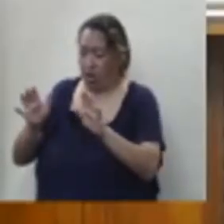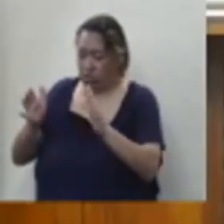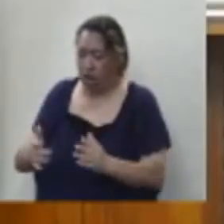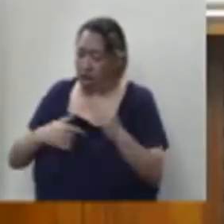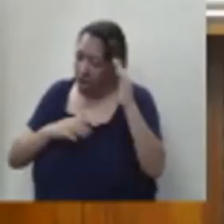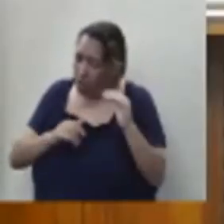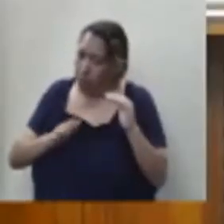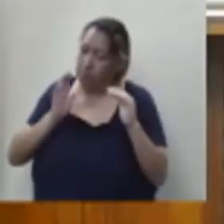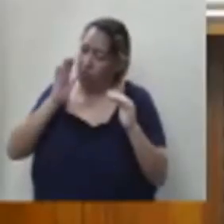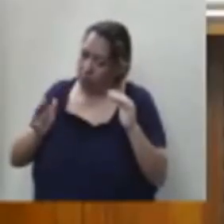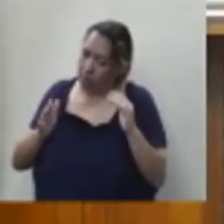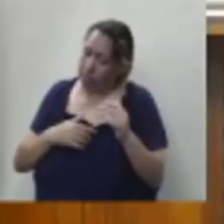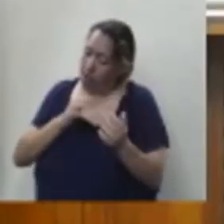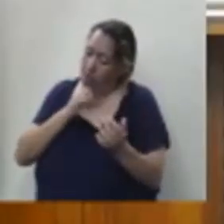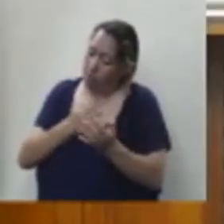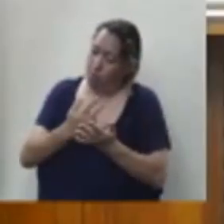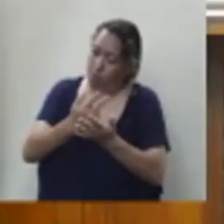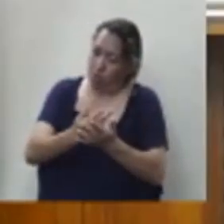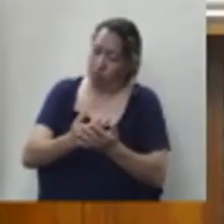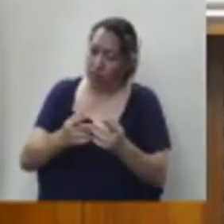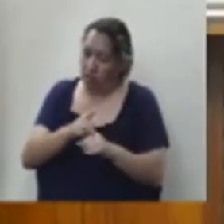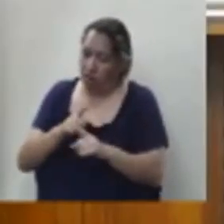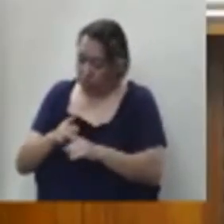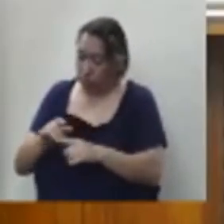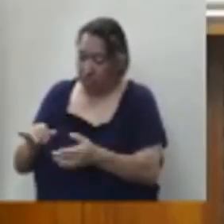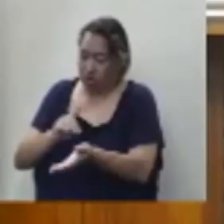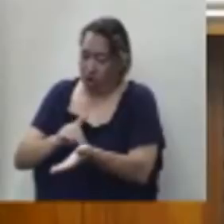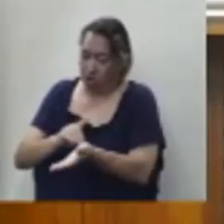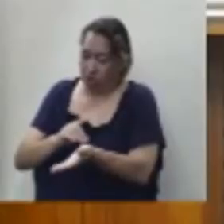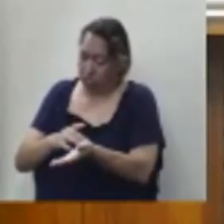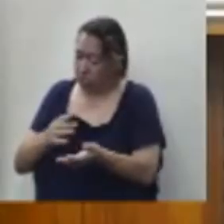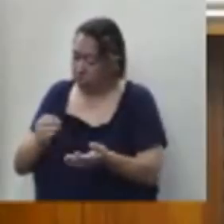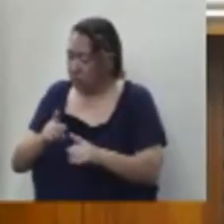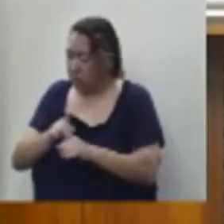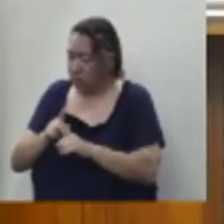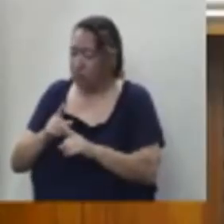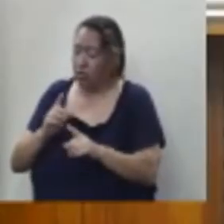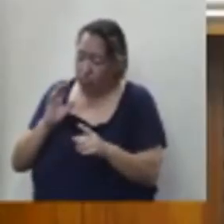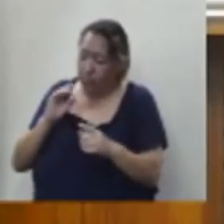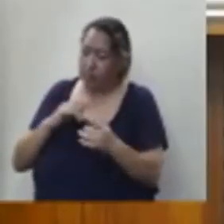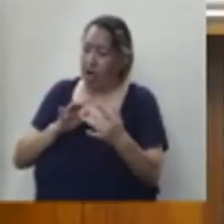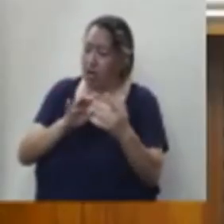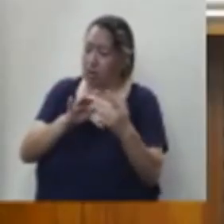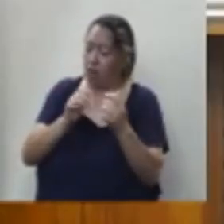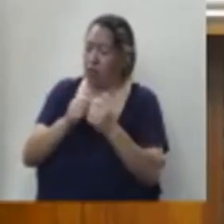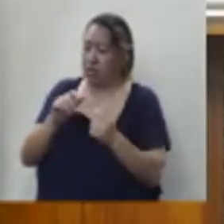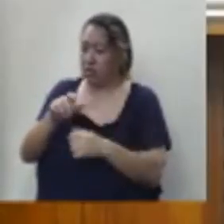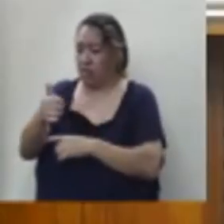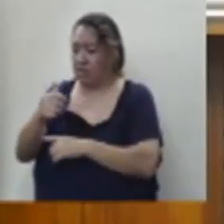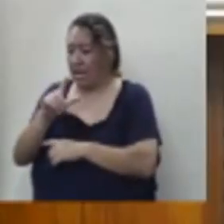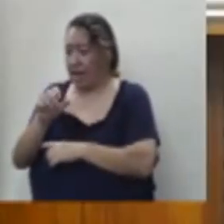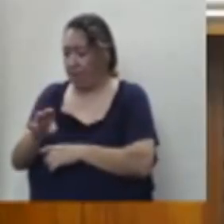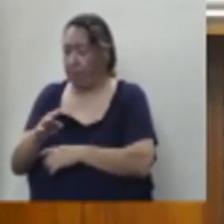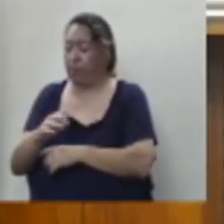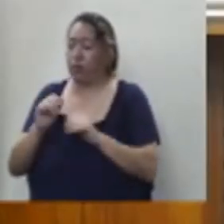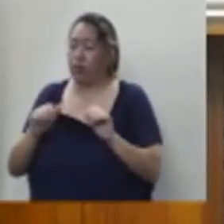we also are in contract with Diagnostic Lab, and that will further increase our capacity. We're also looking